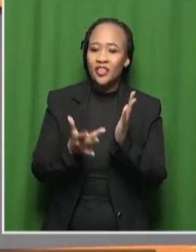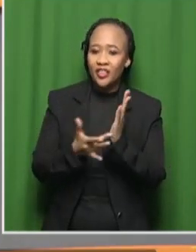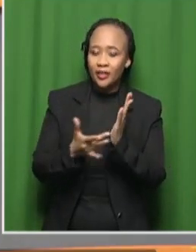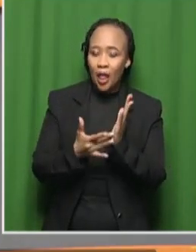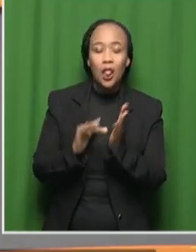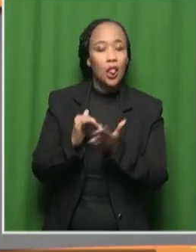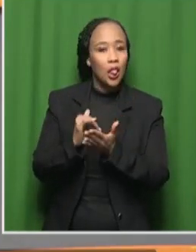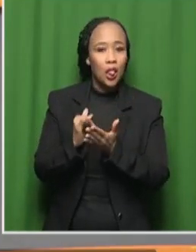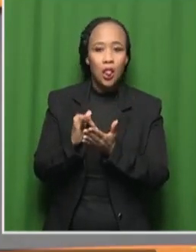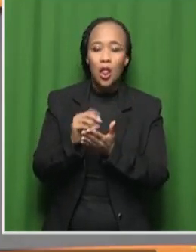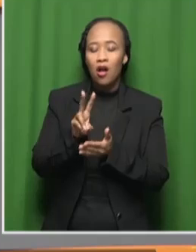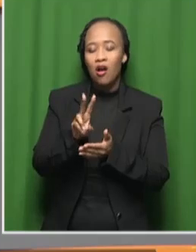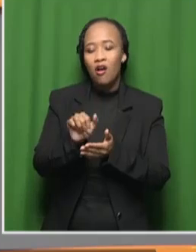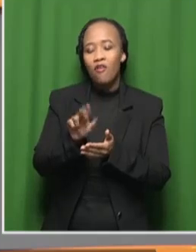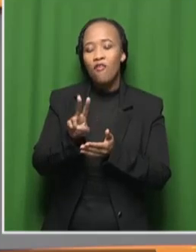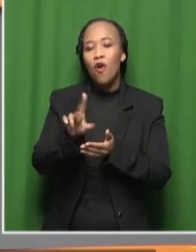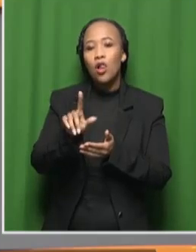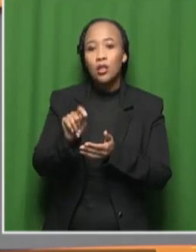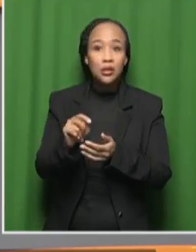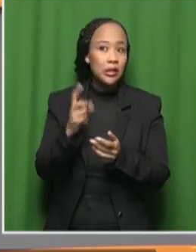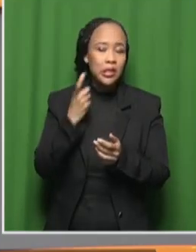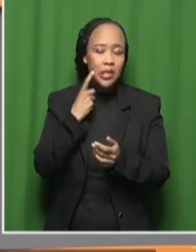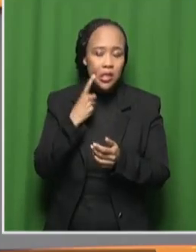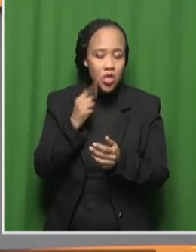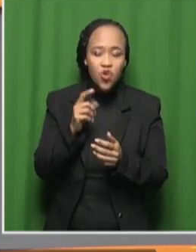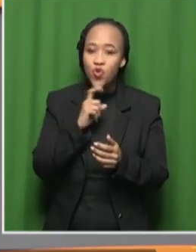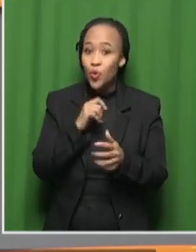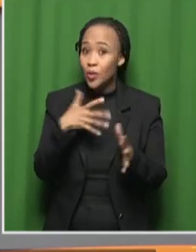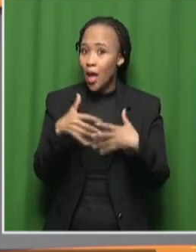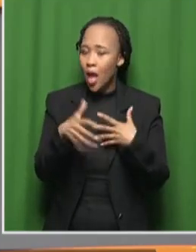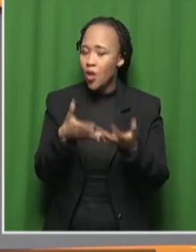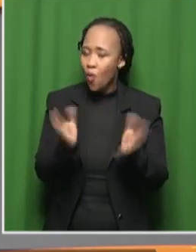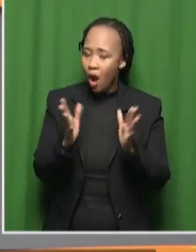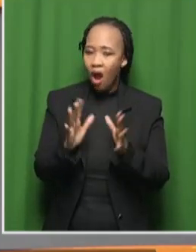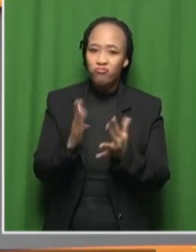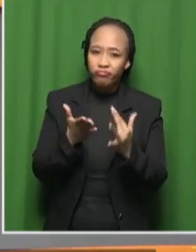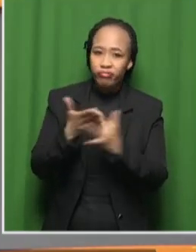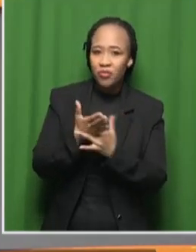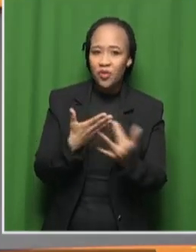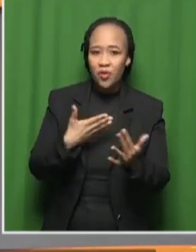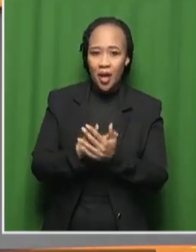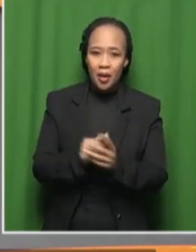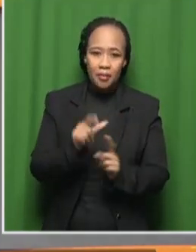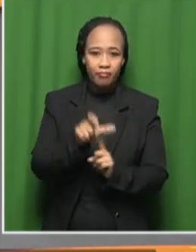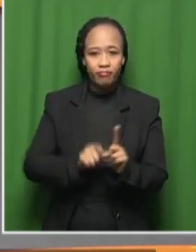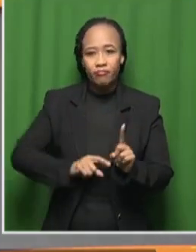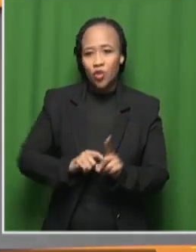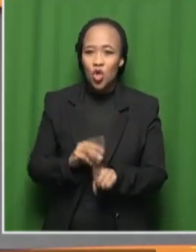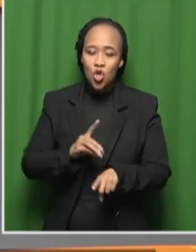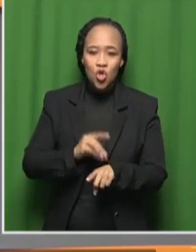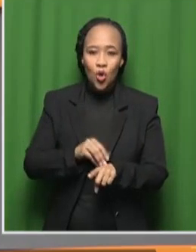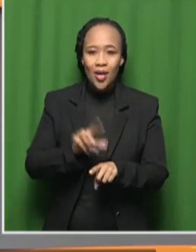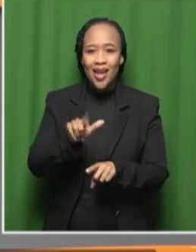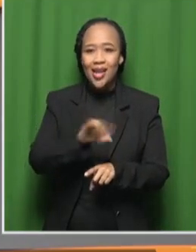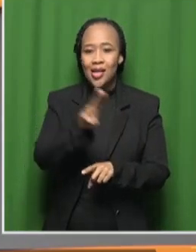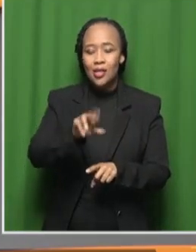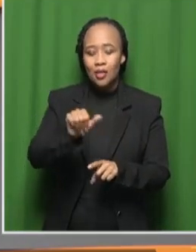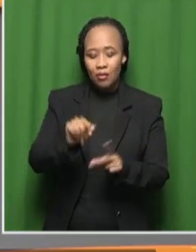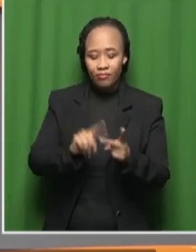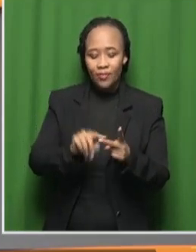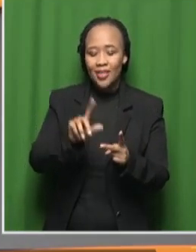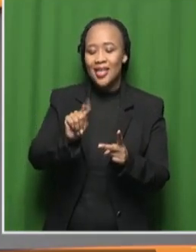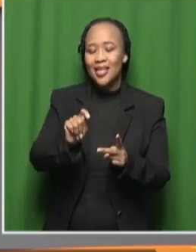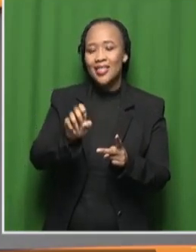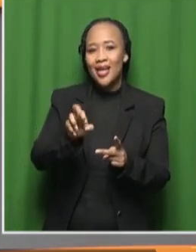anywhere, anytime, free of charge. So after COVID-19, pediatrician Dr Liza Street and Taryn Uhlmann, a technology and